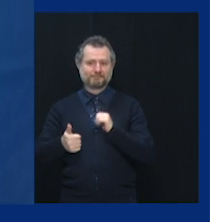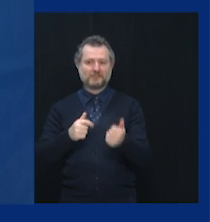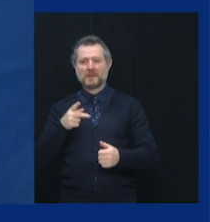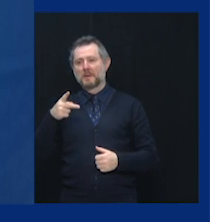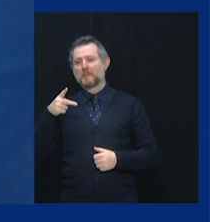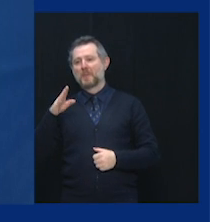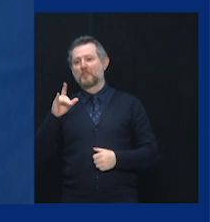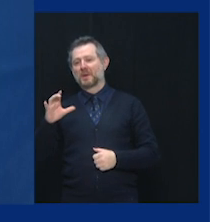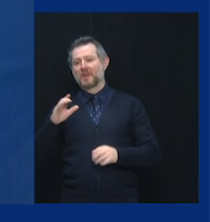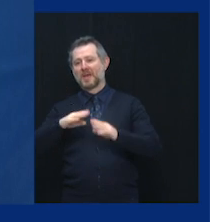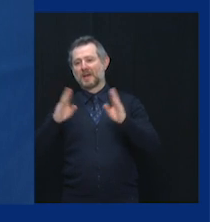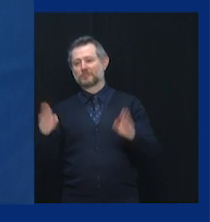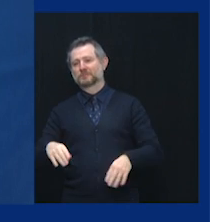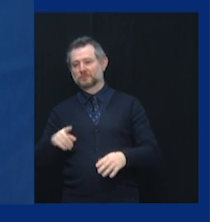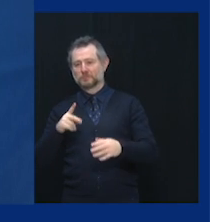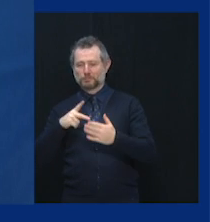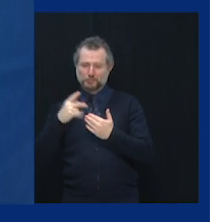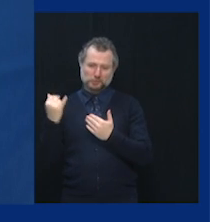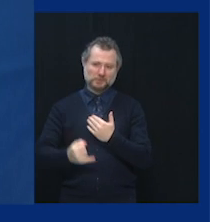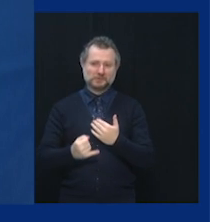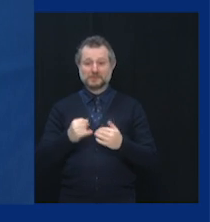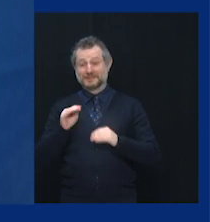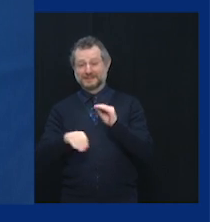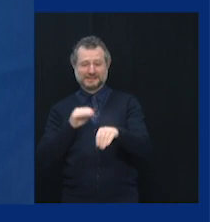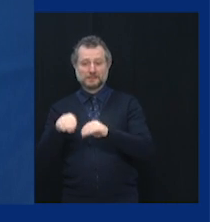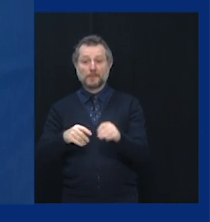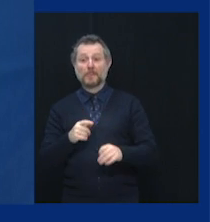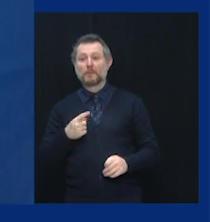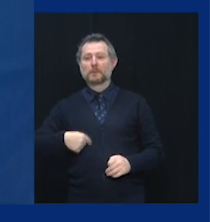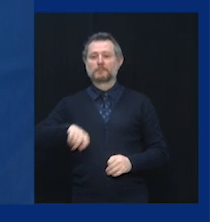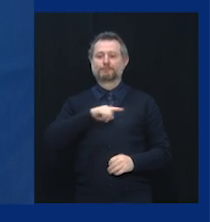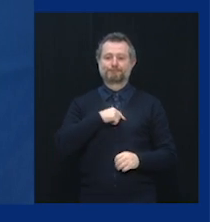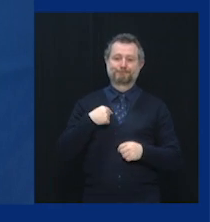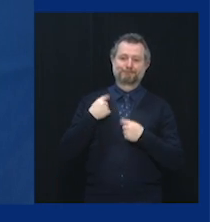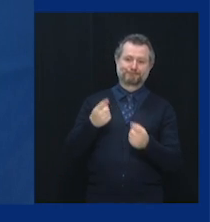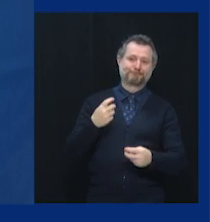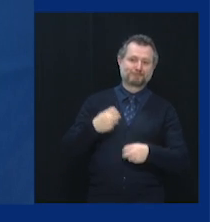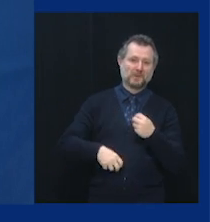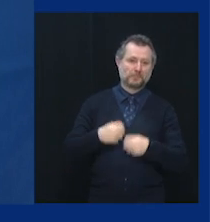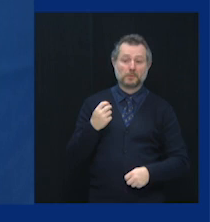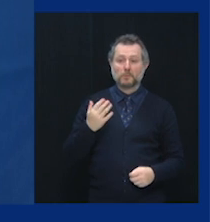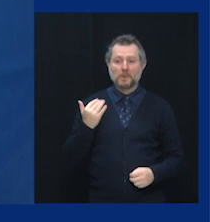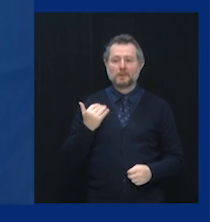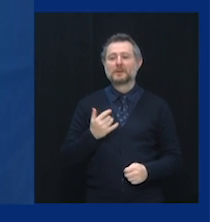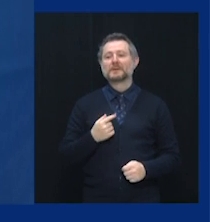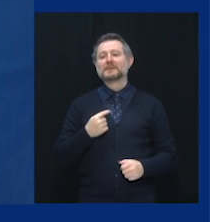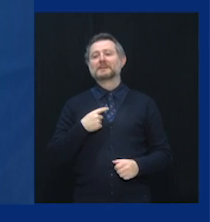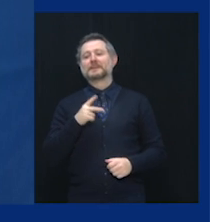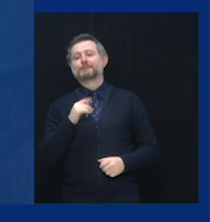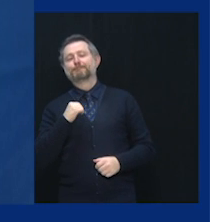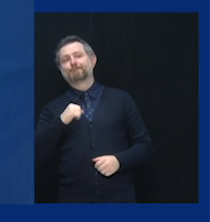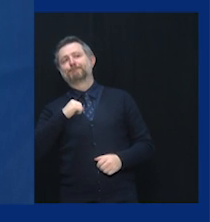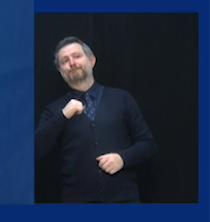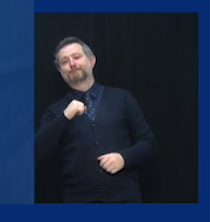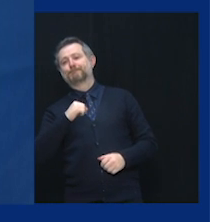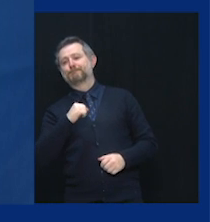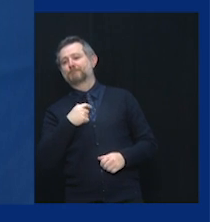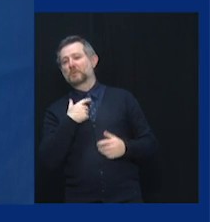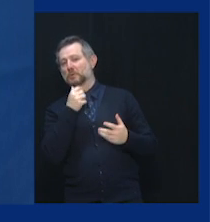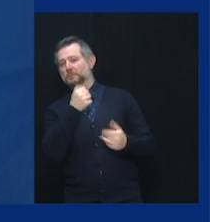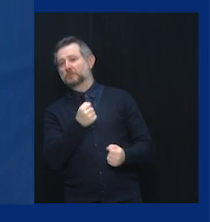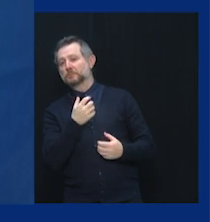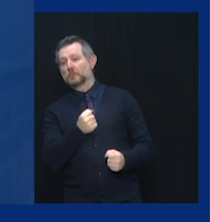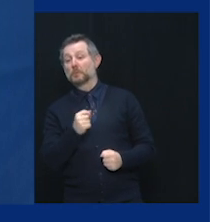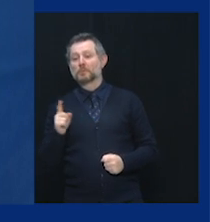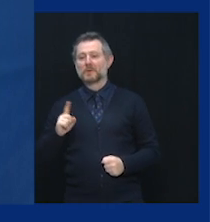projects, but we have a problem with skepticism about the vaccine, especially in Black